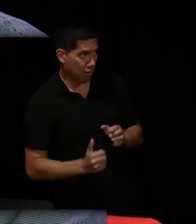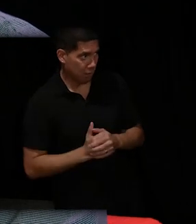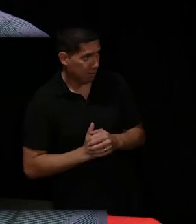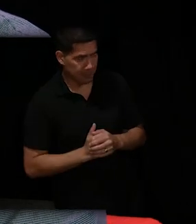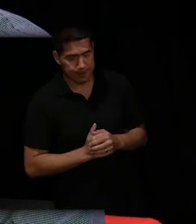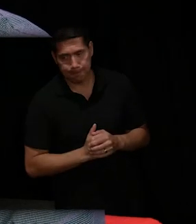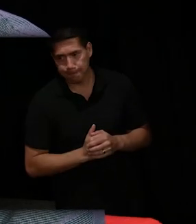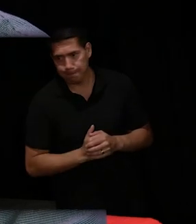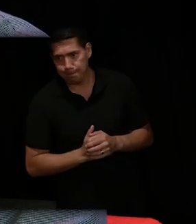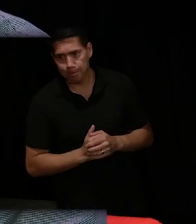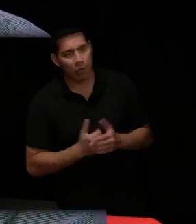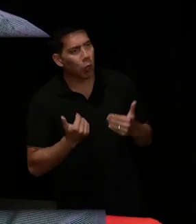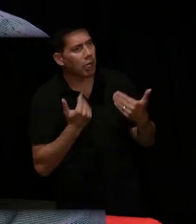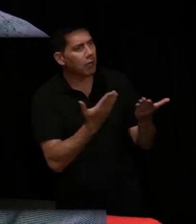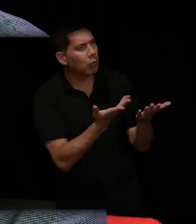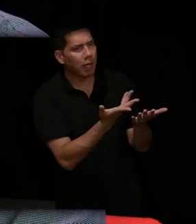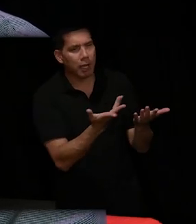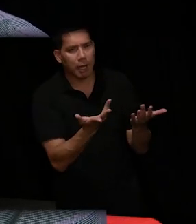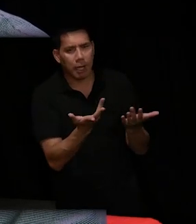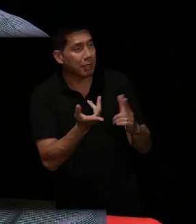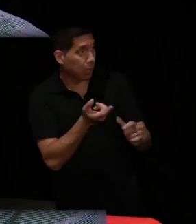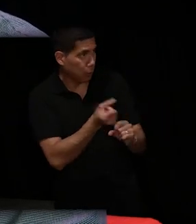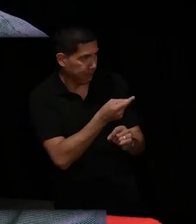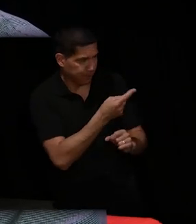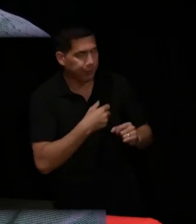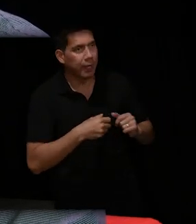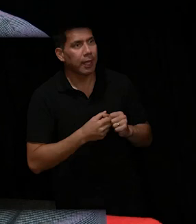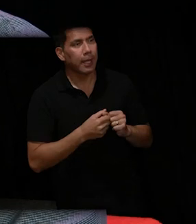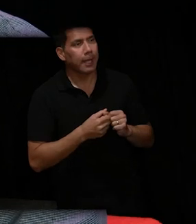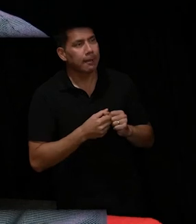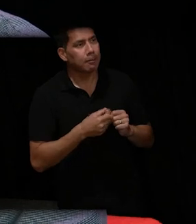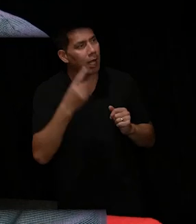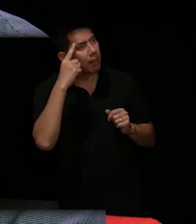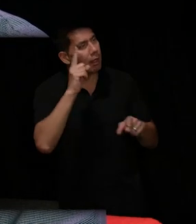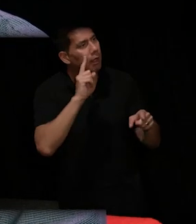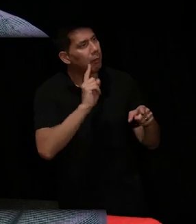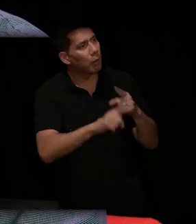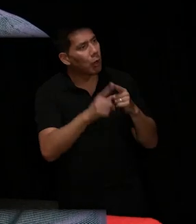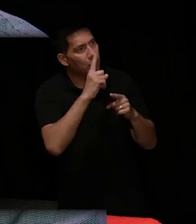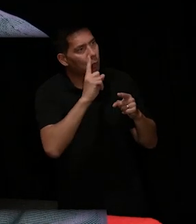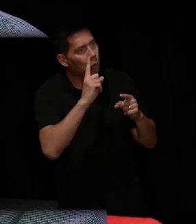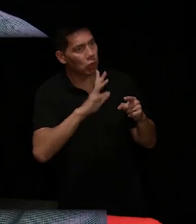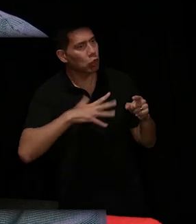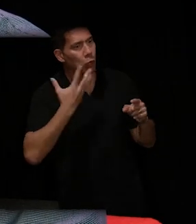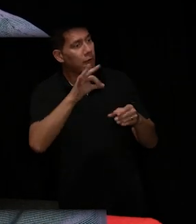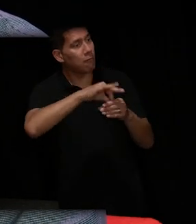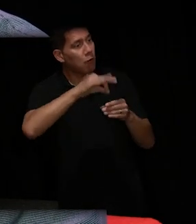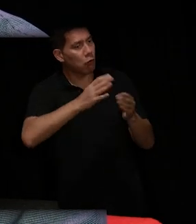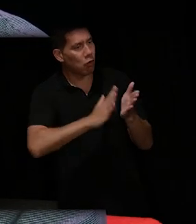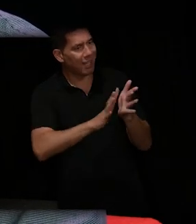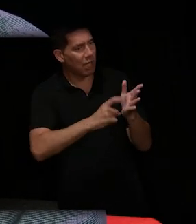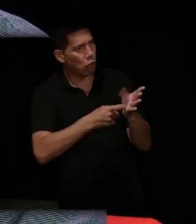Just to give you sort of an example, I think that a lot of people didn't vote for Hillary Clinton because they didn't